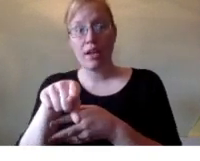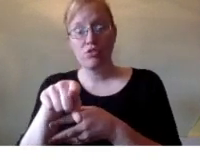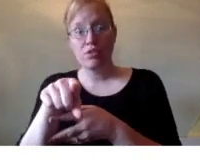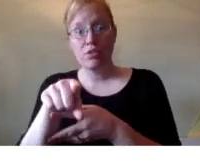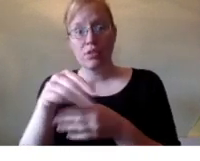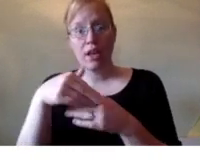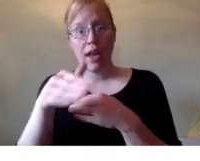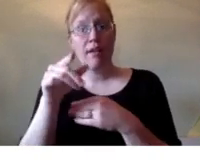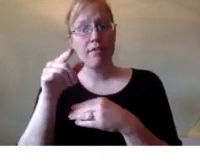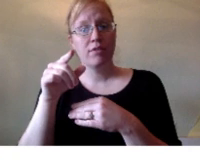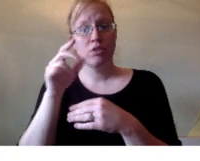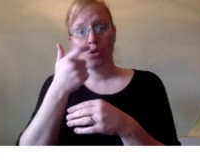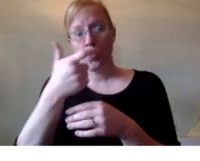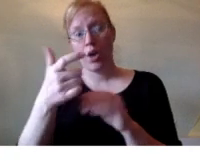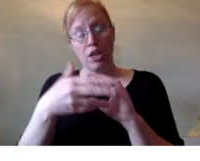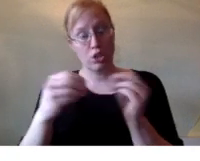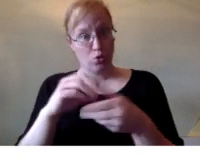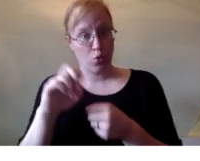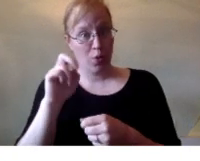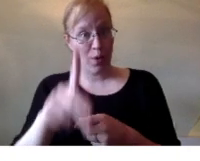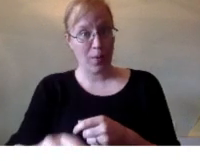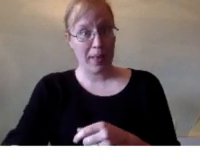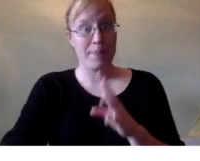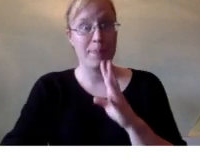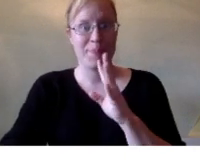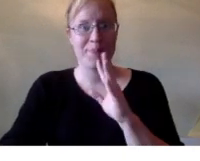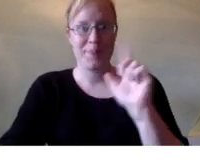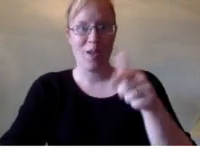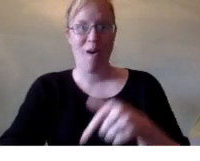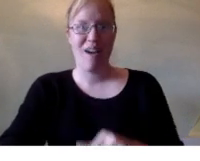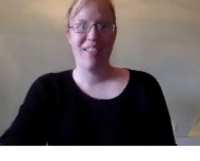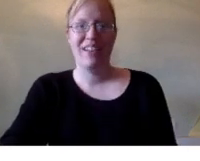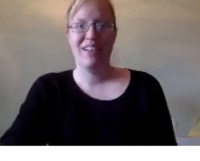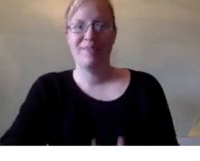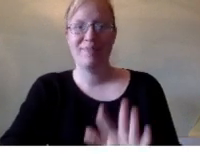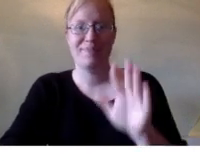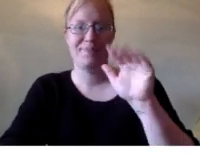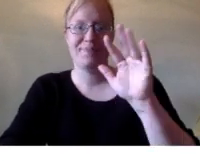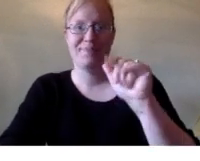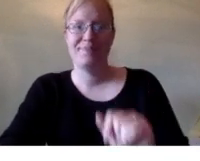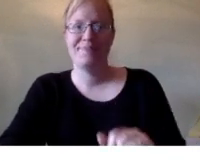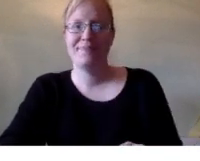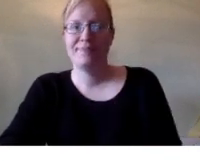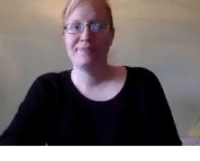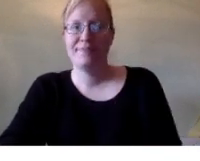after watching this story. Okay, talk to you guys later. Bye.